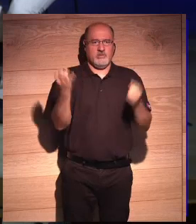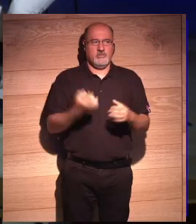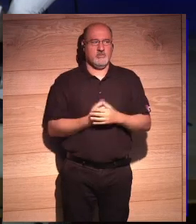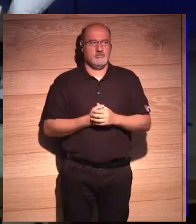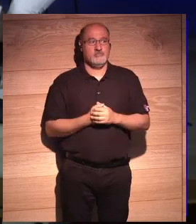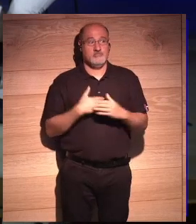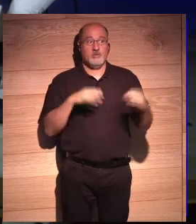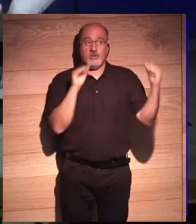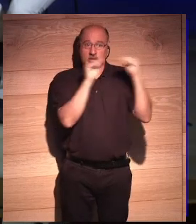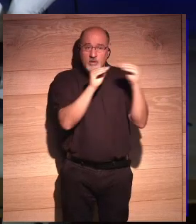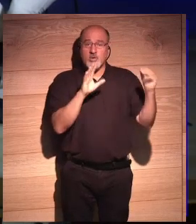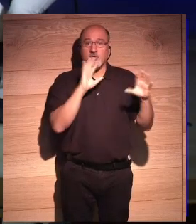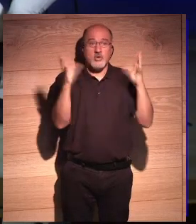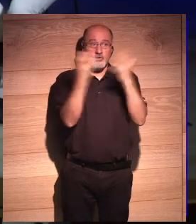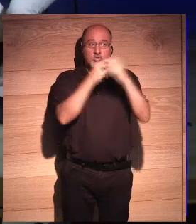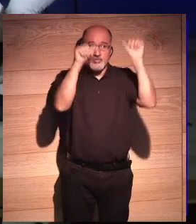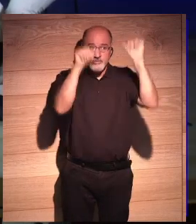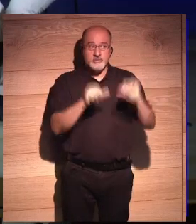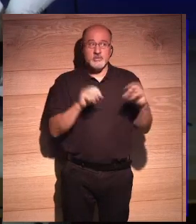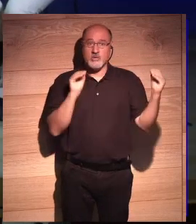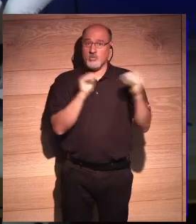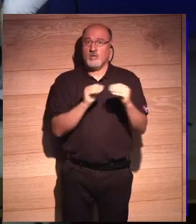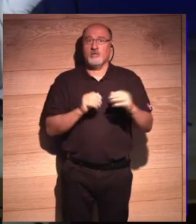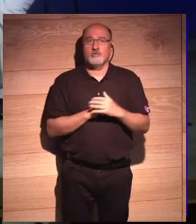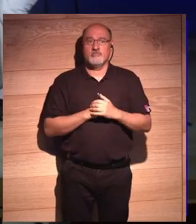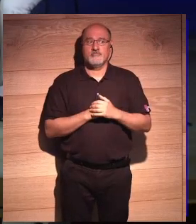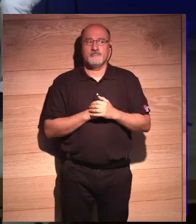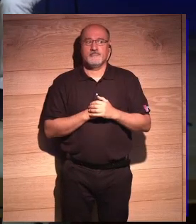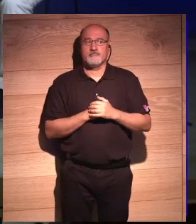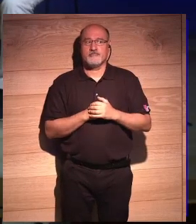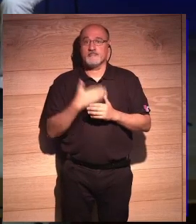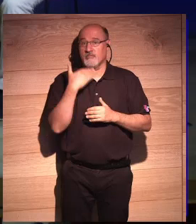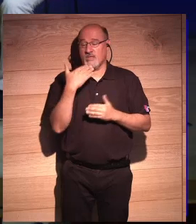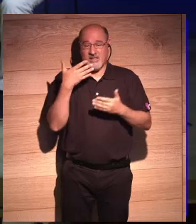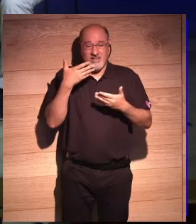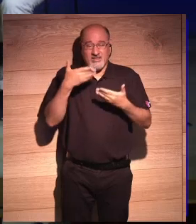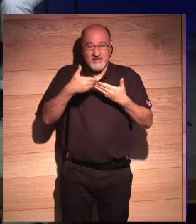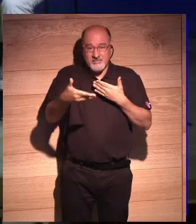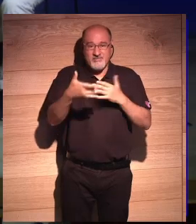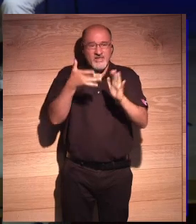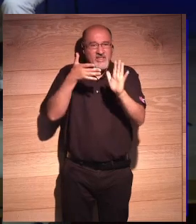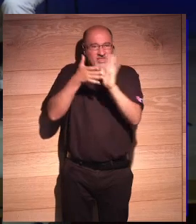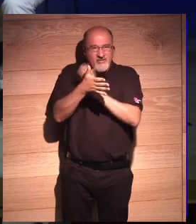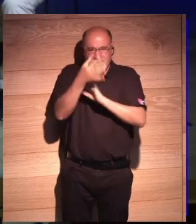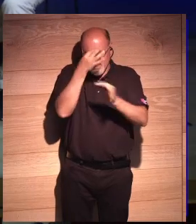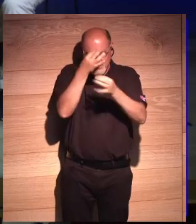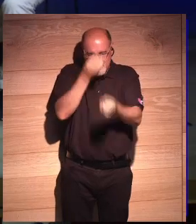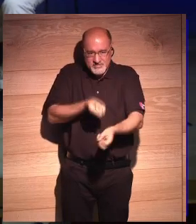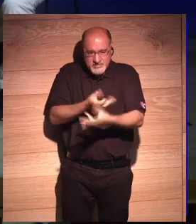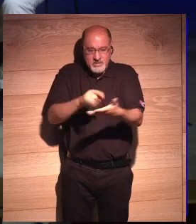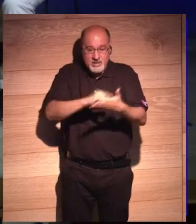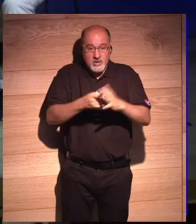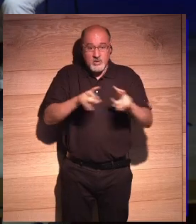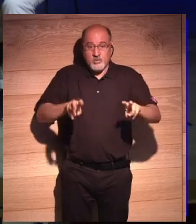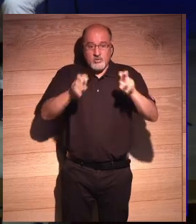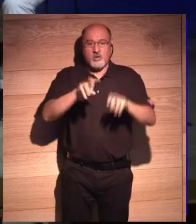key to save the planet. I totally agree with everything that has been said, and I think that we'll have to define with all technologies that